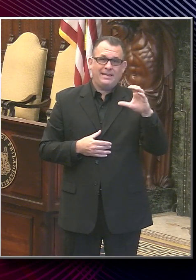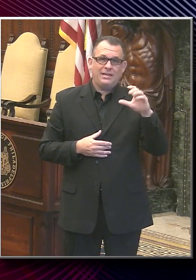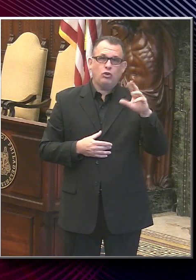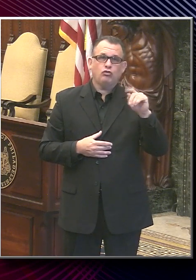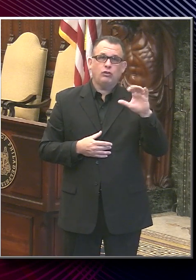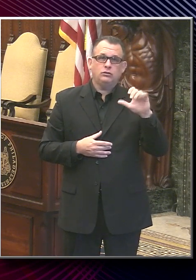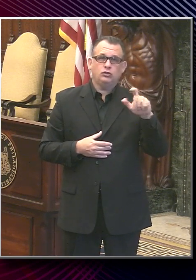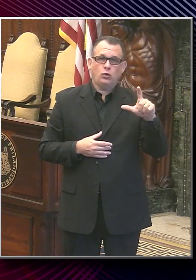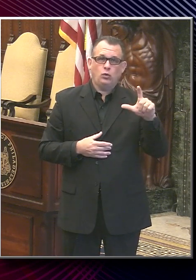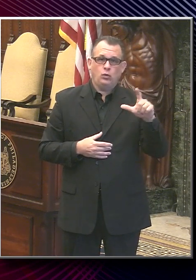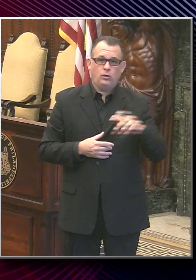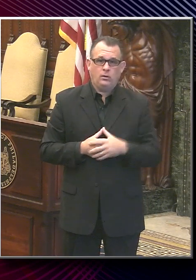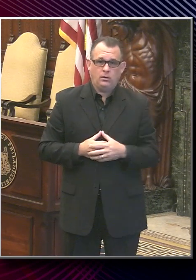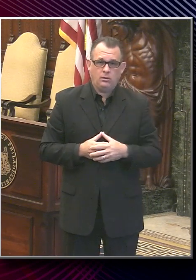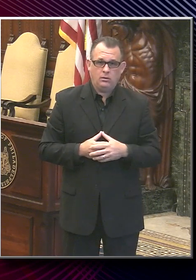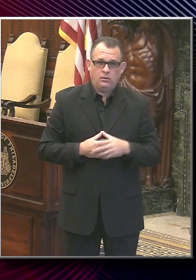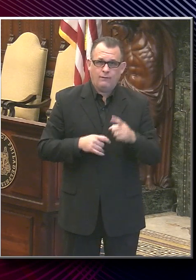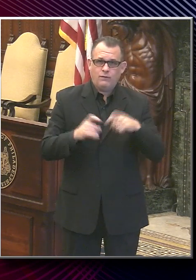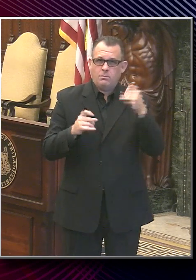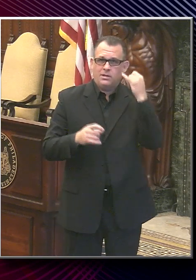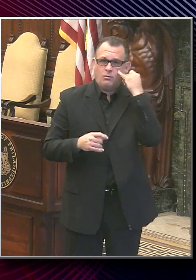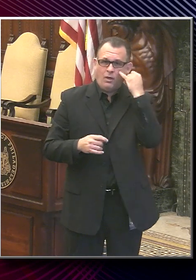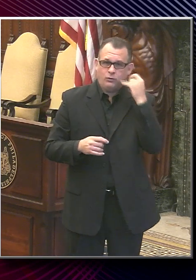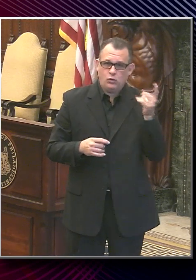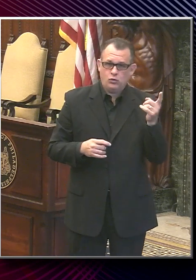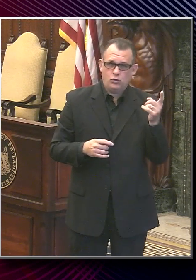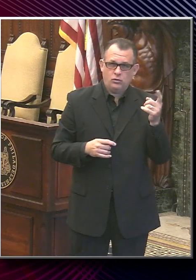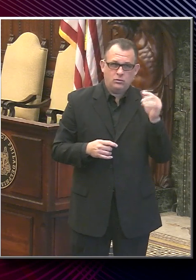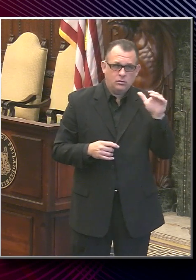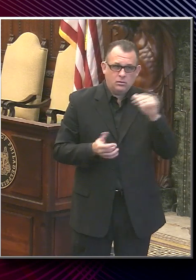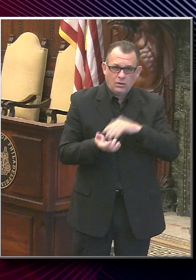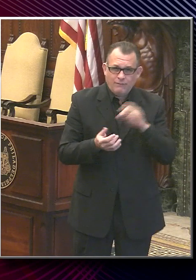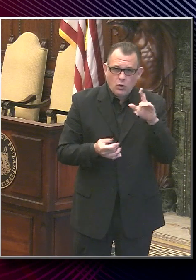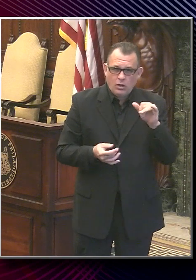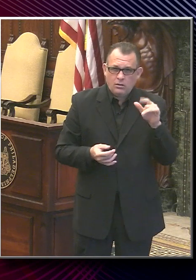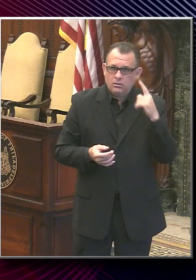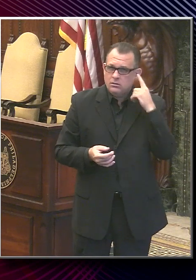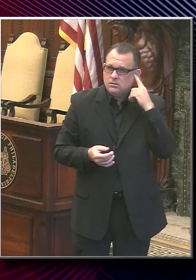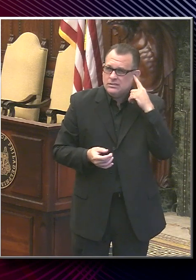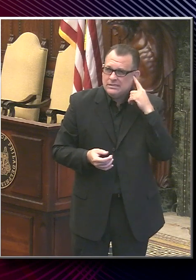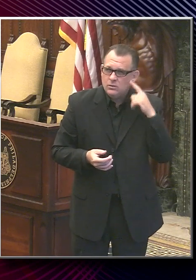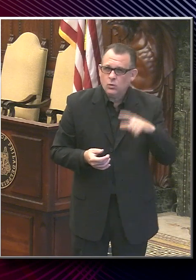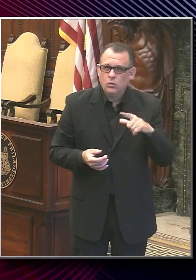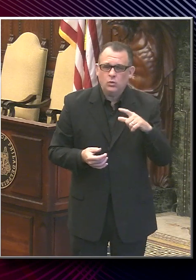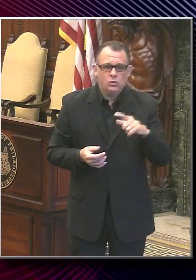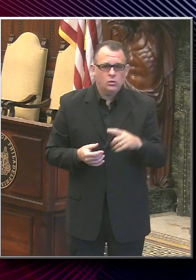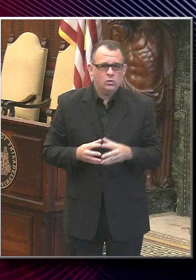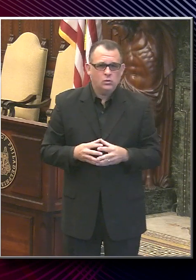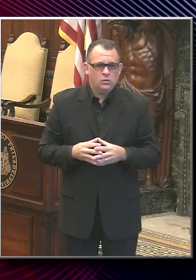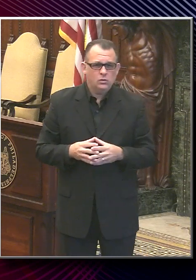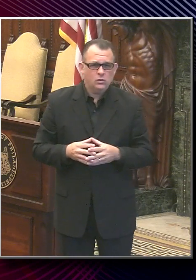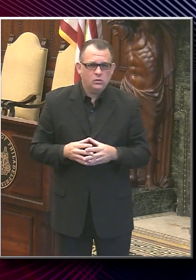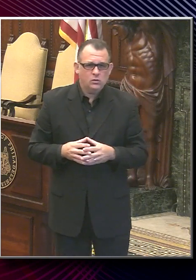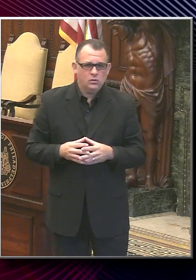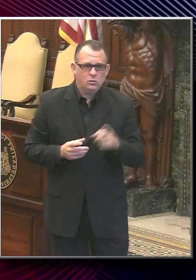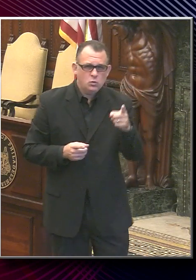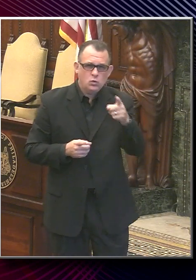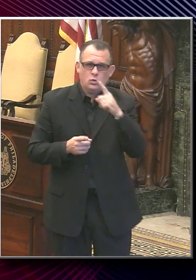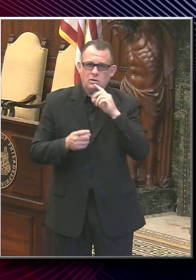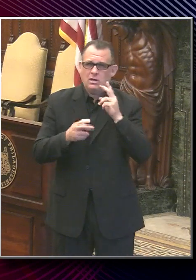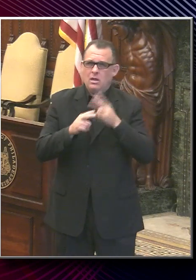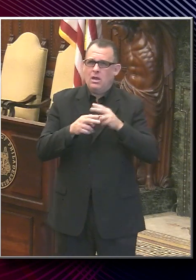Hi. First, I have a question for Dr. Farley. You ready to go? You mentioned that